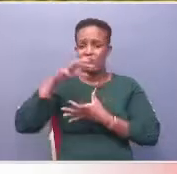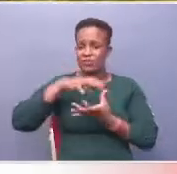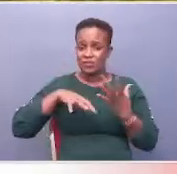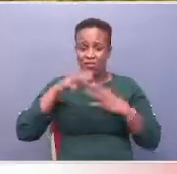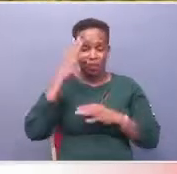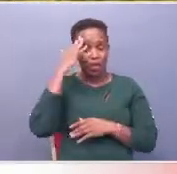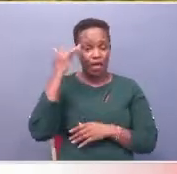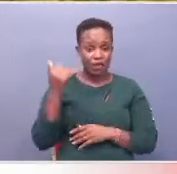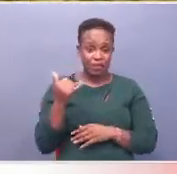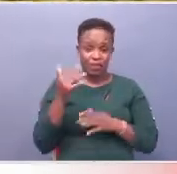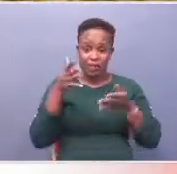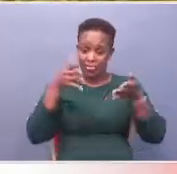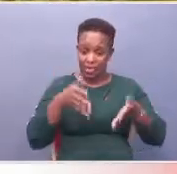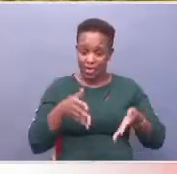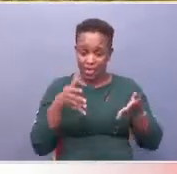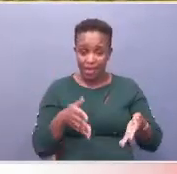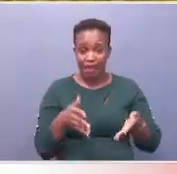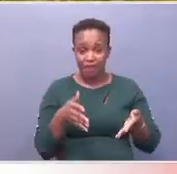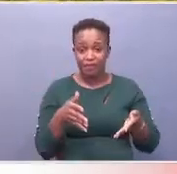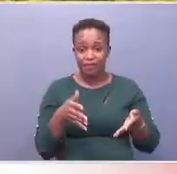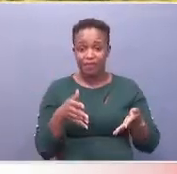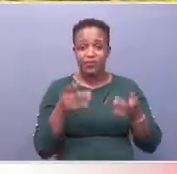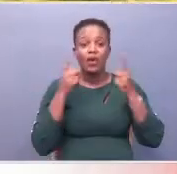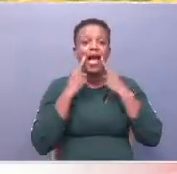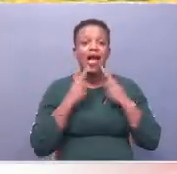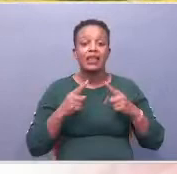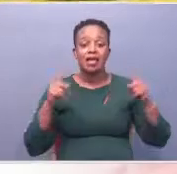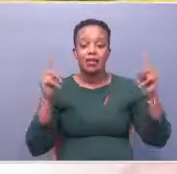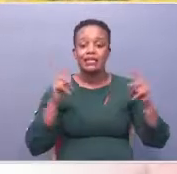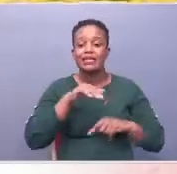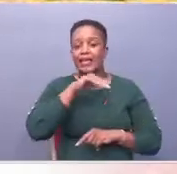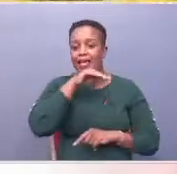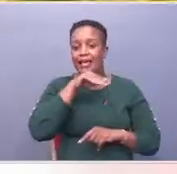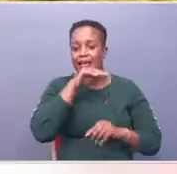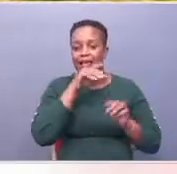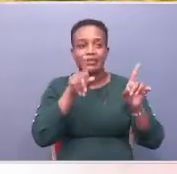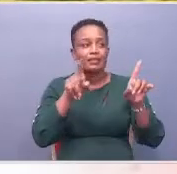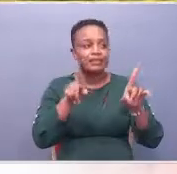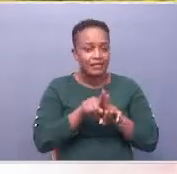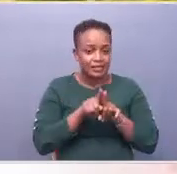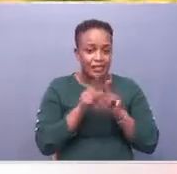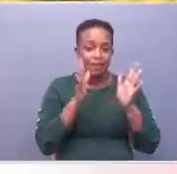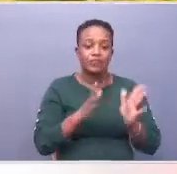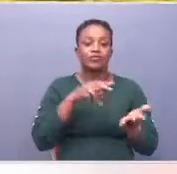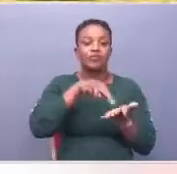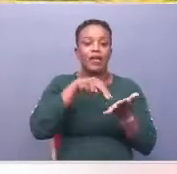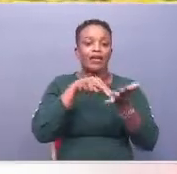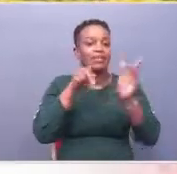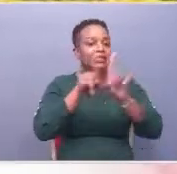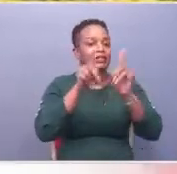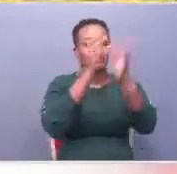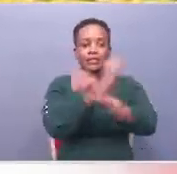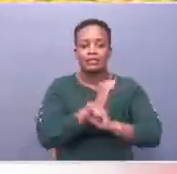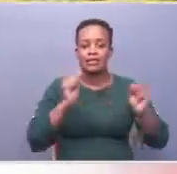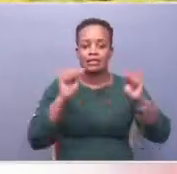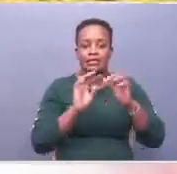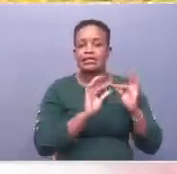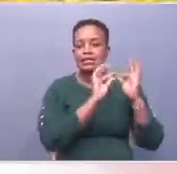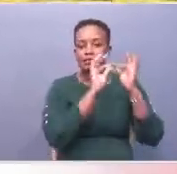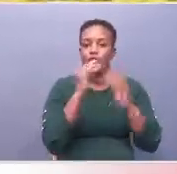because they were there to announce Raila as a flag bearer or presidential candidate of Azimio la